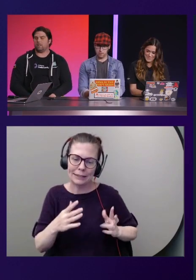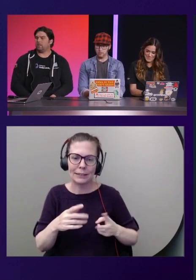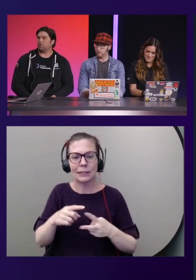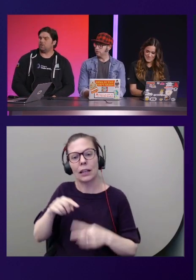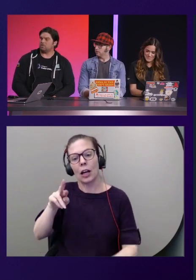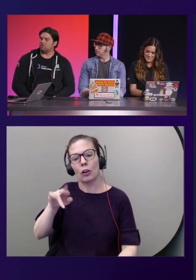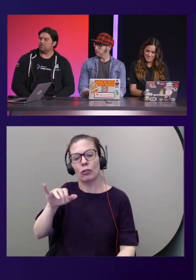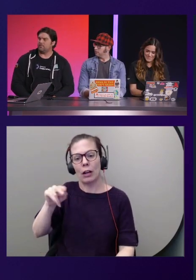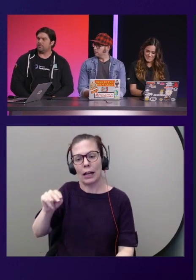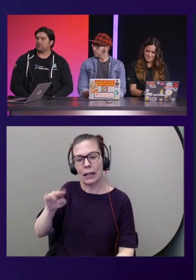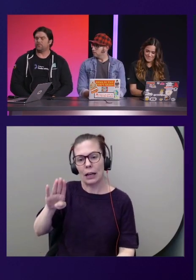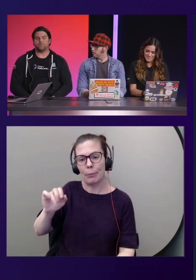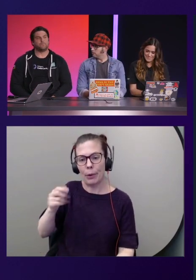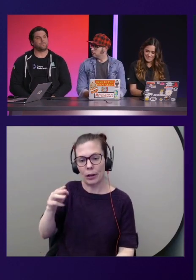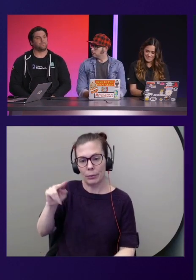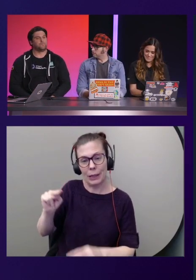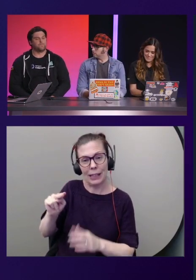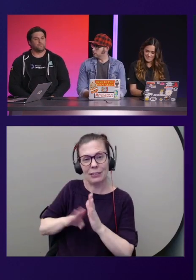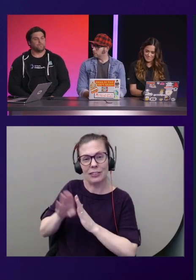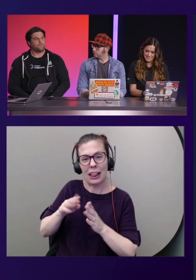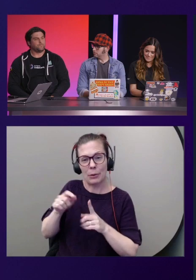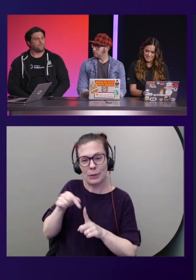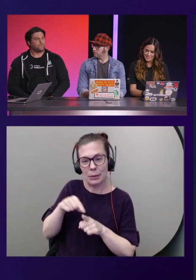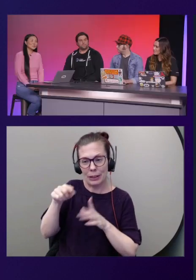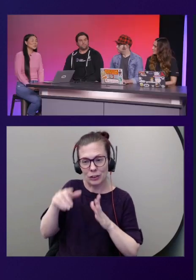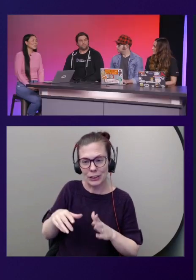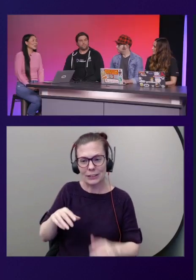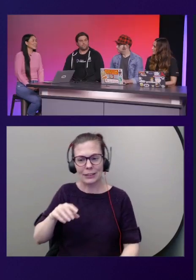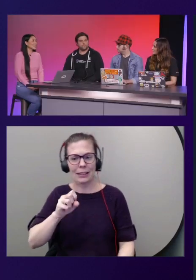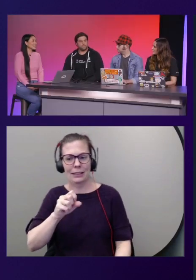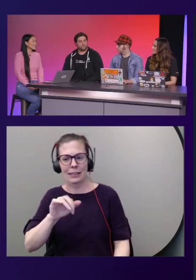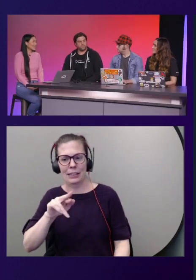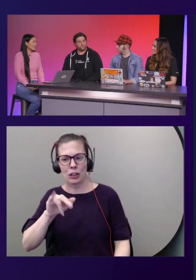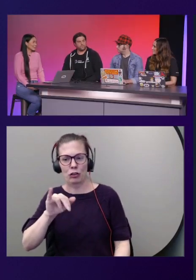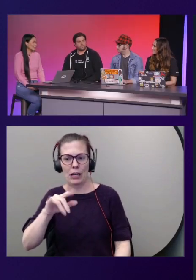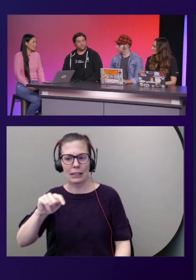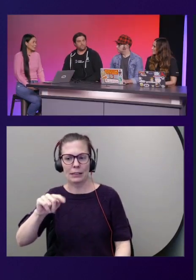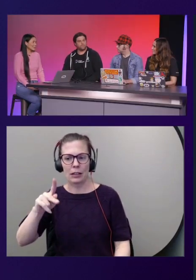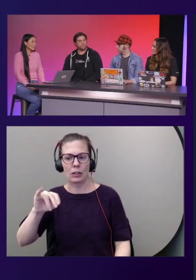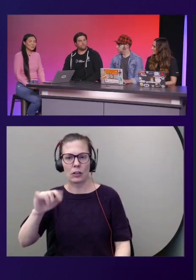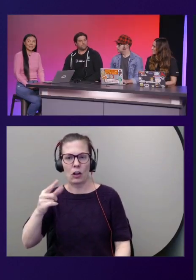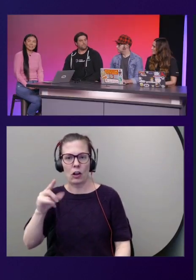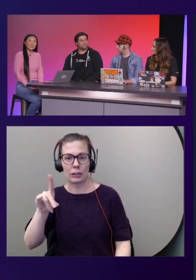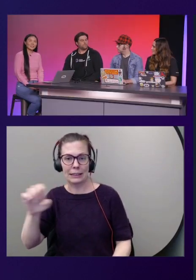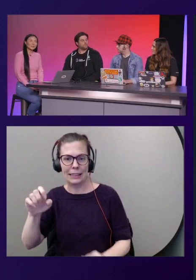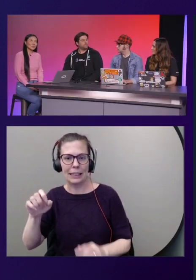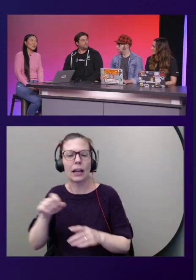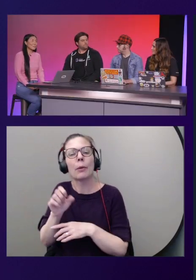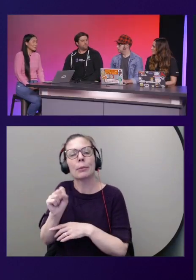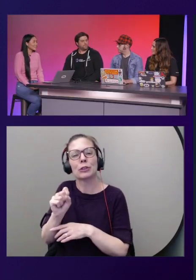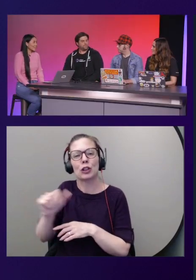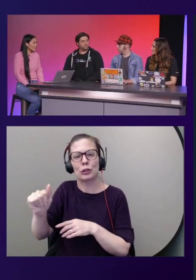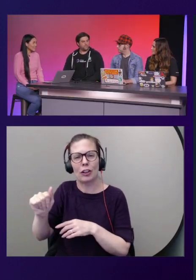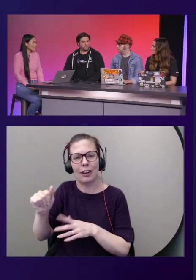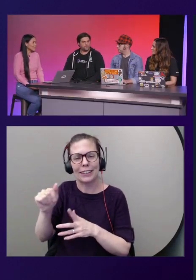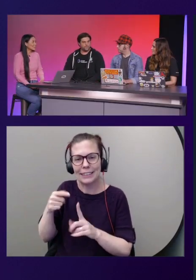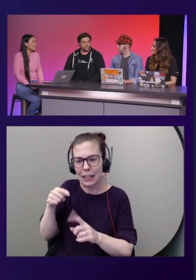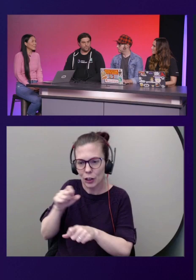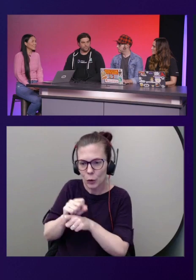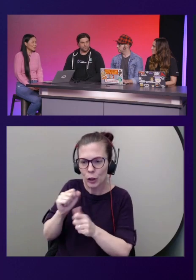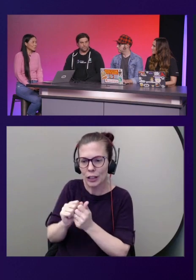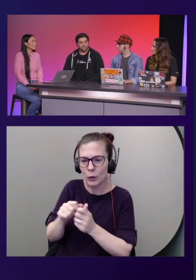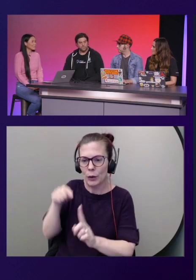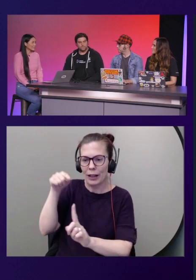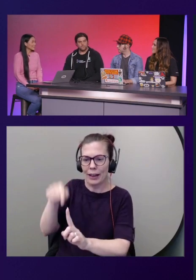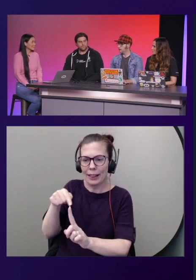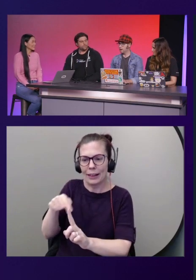here at AWS. Yeah, I'm Sirirat Komdi. I'm a solution architect working in the worldwide public sector federal